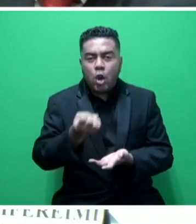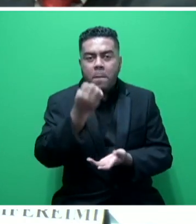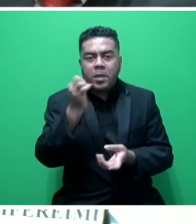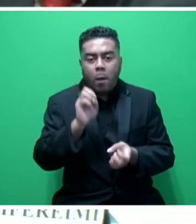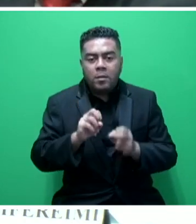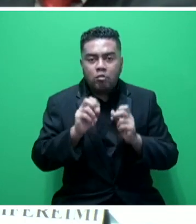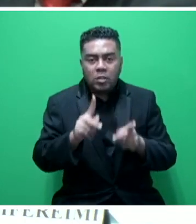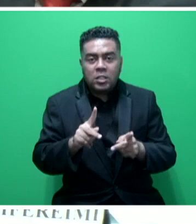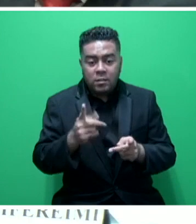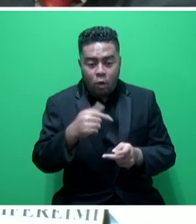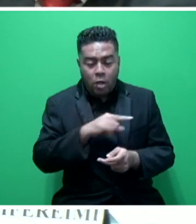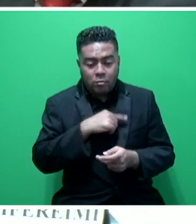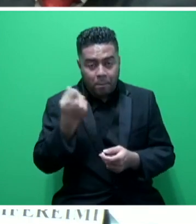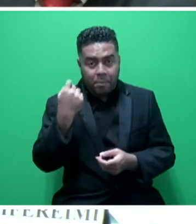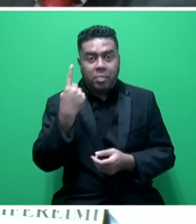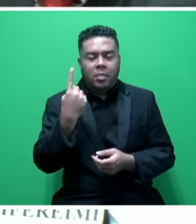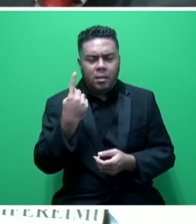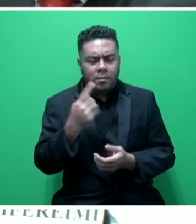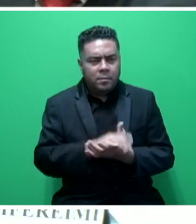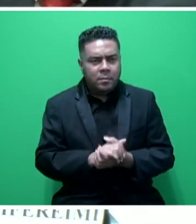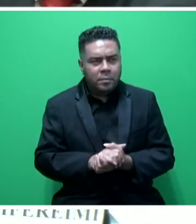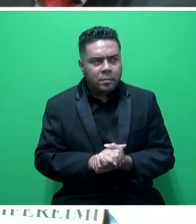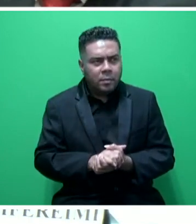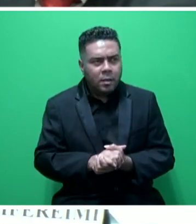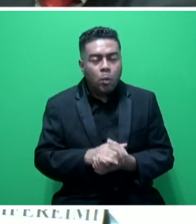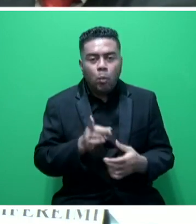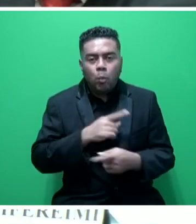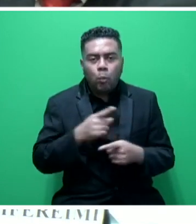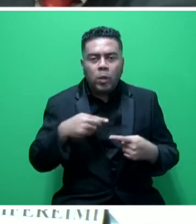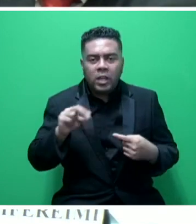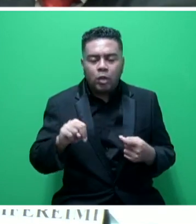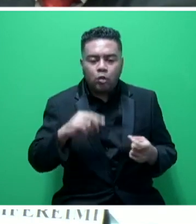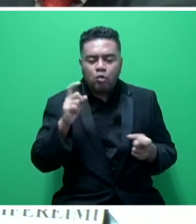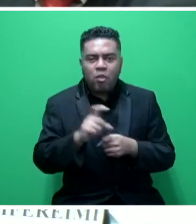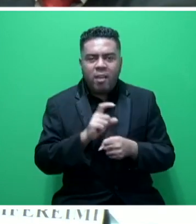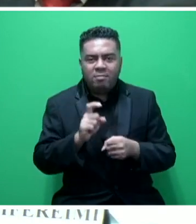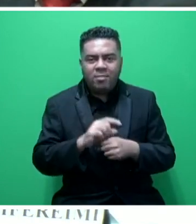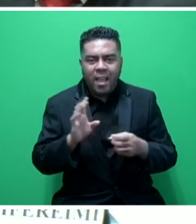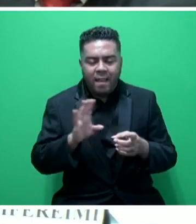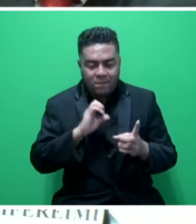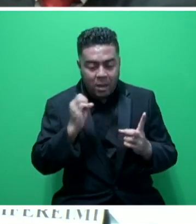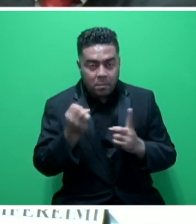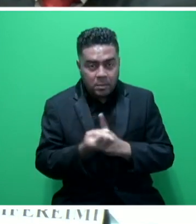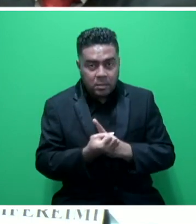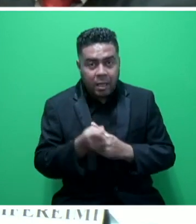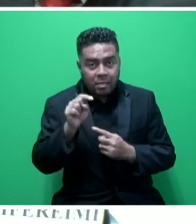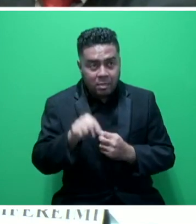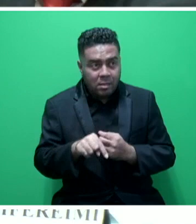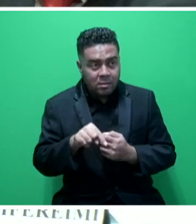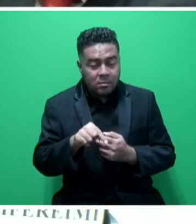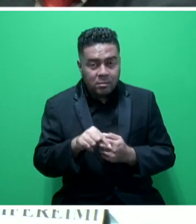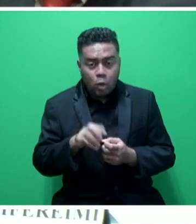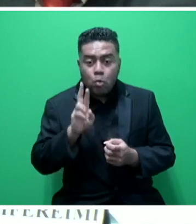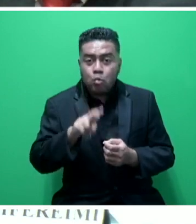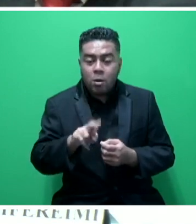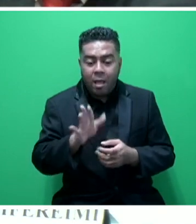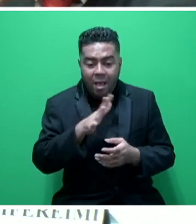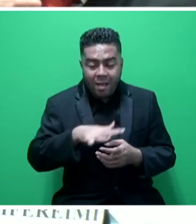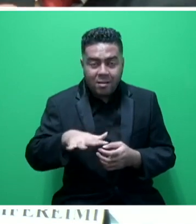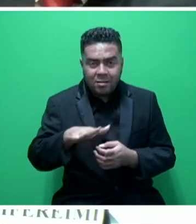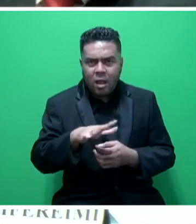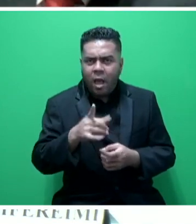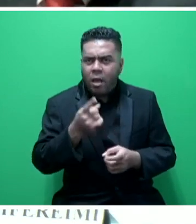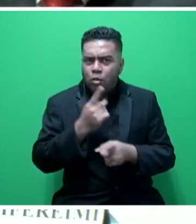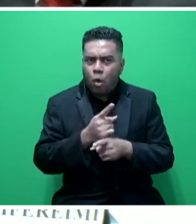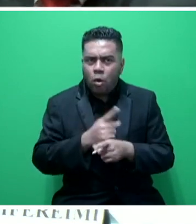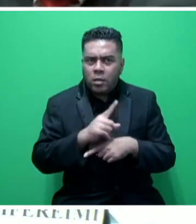us to realize the economic opportunities, we need to create the environment. And that environment, particularly in rural areas, I